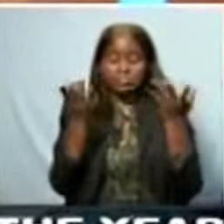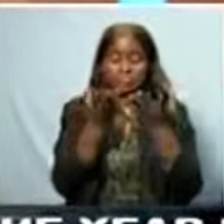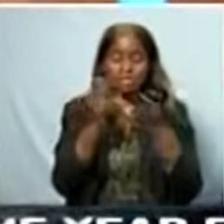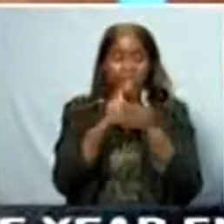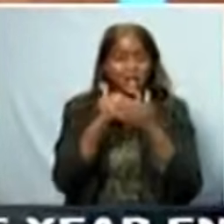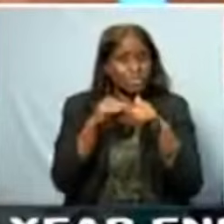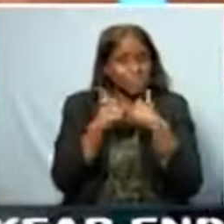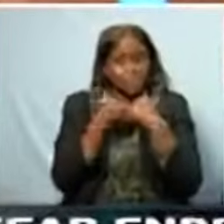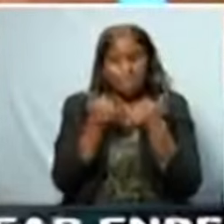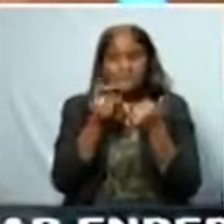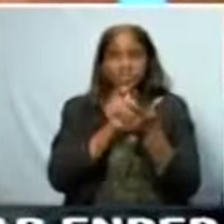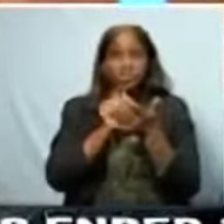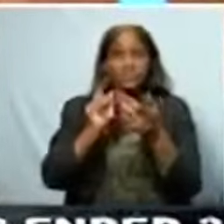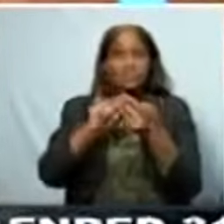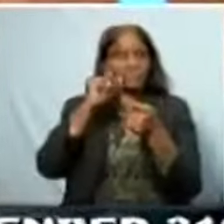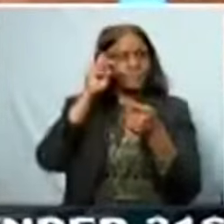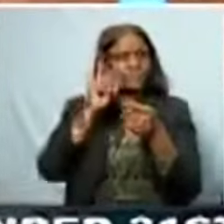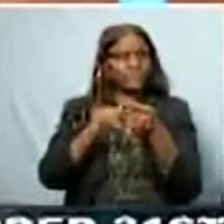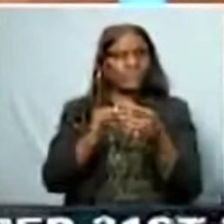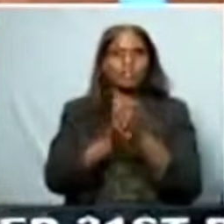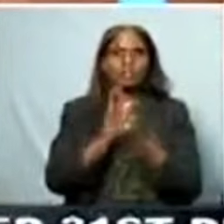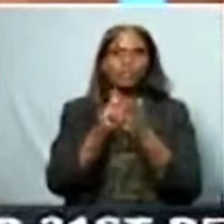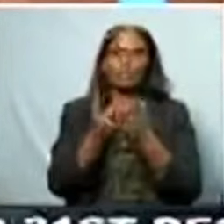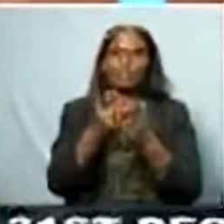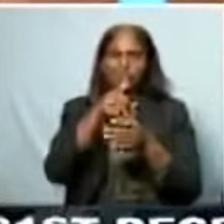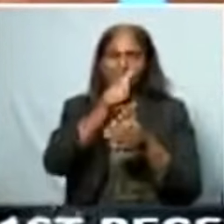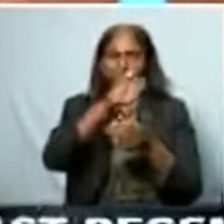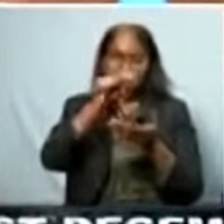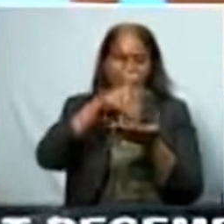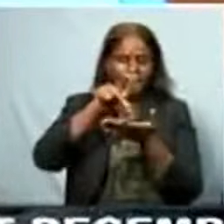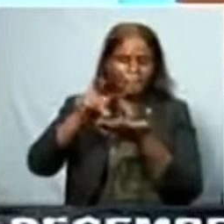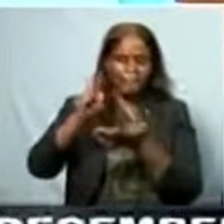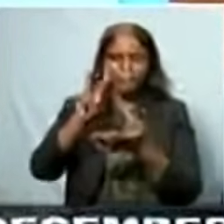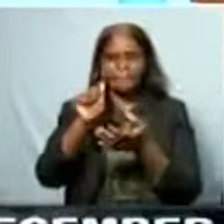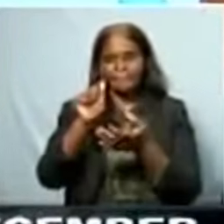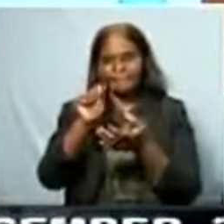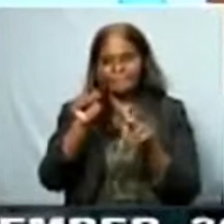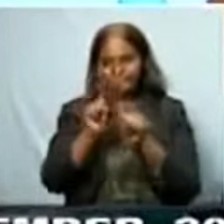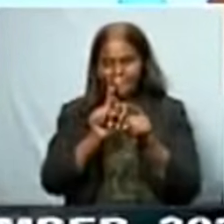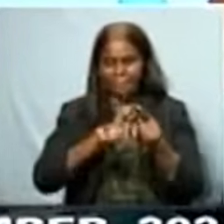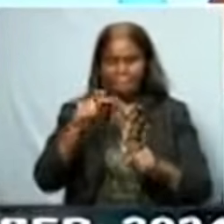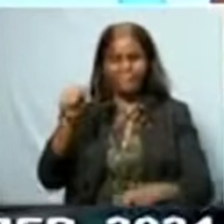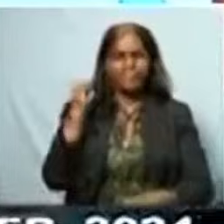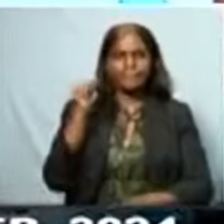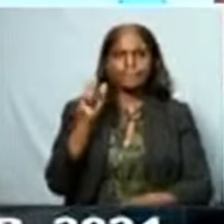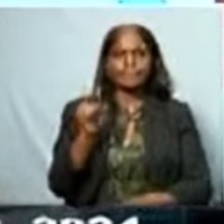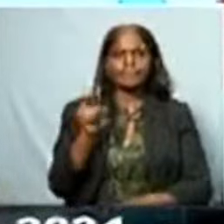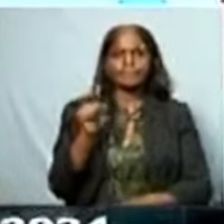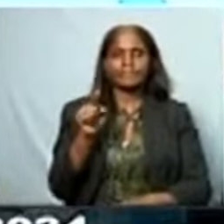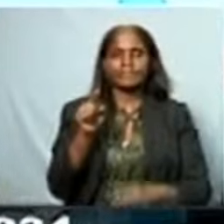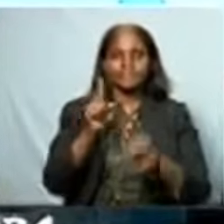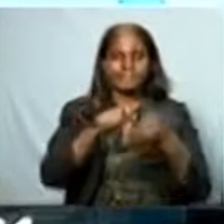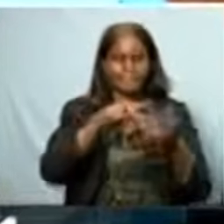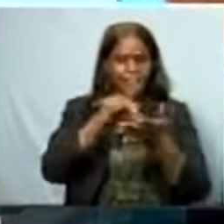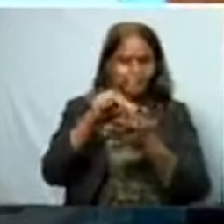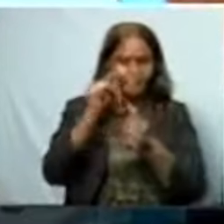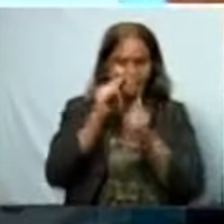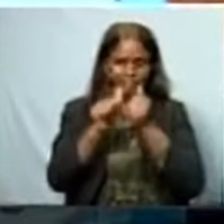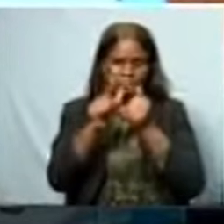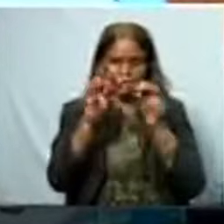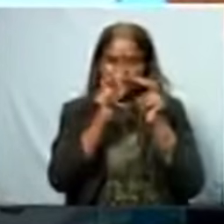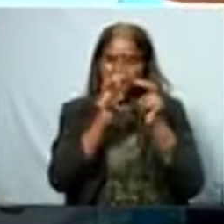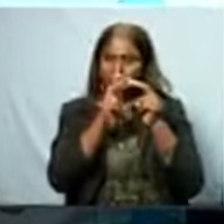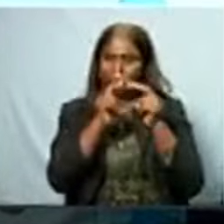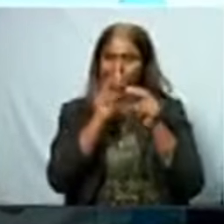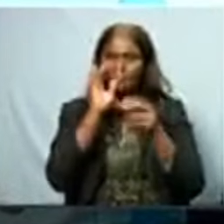how do we even write to the ministry to claim that we pay them the VAT and they're refusing to pay, because the contract